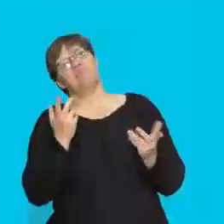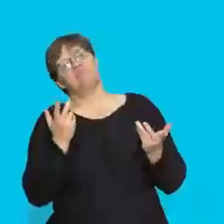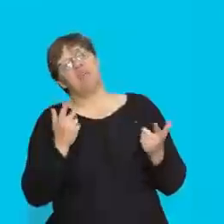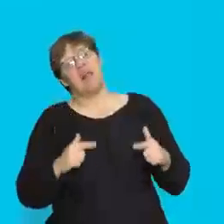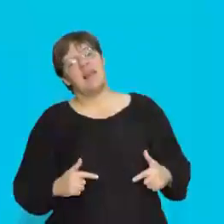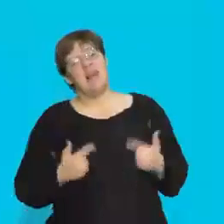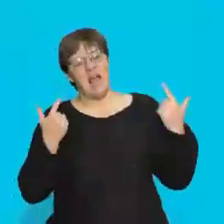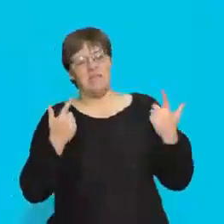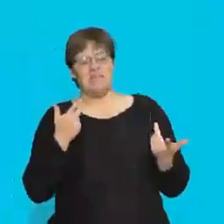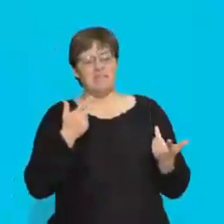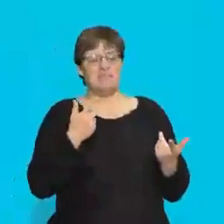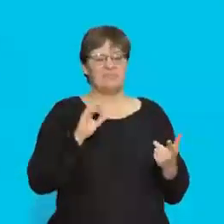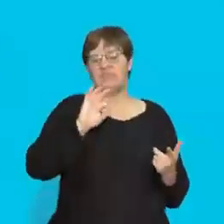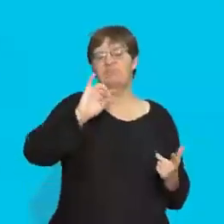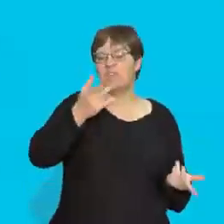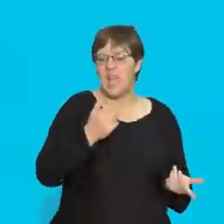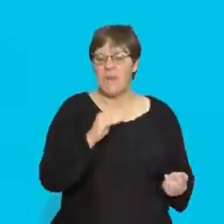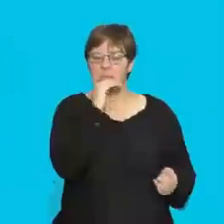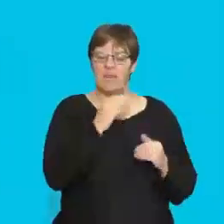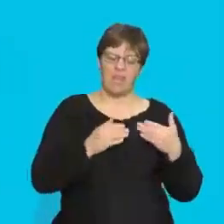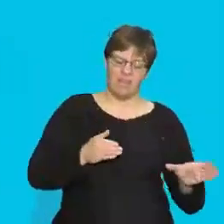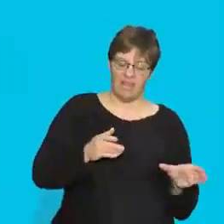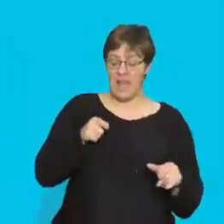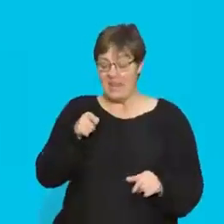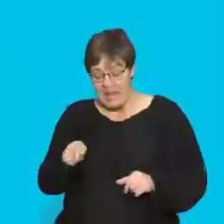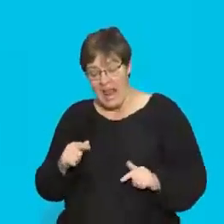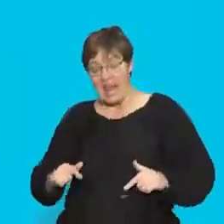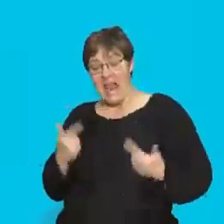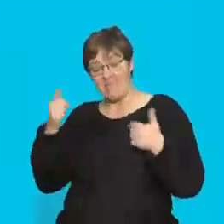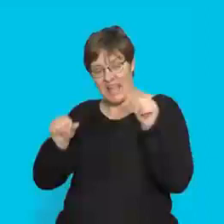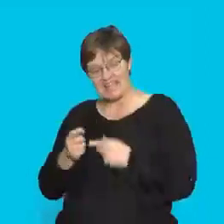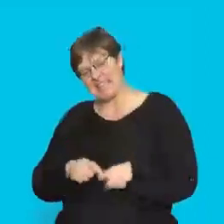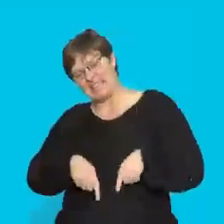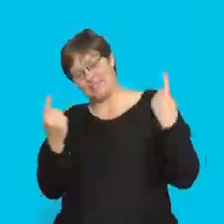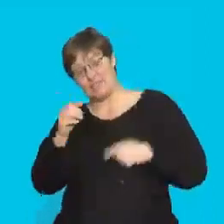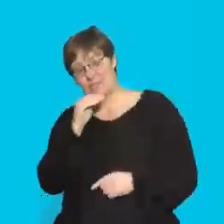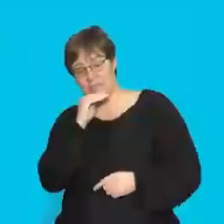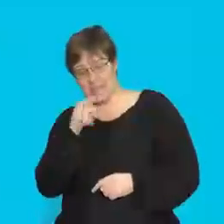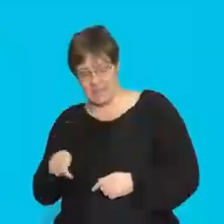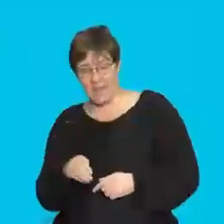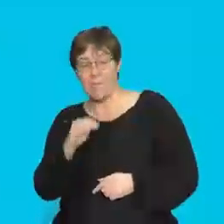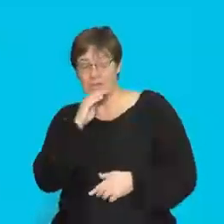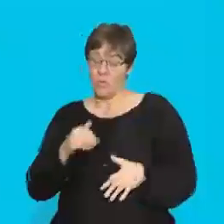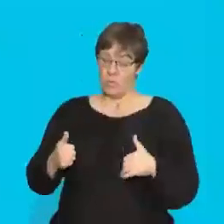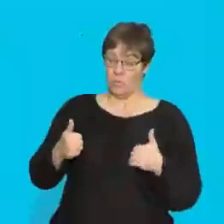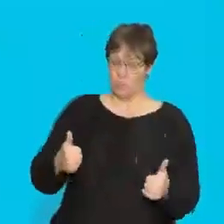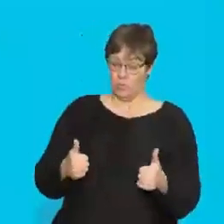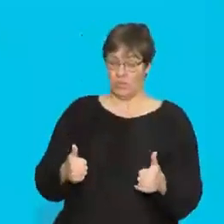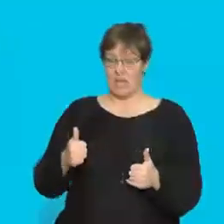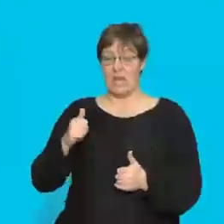as well as a very specific scientific meaning. So if you talk about there's a